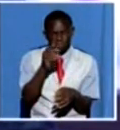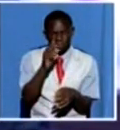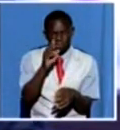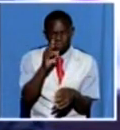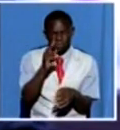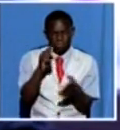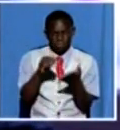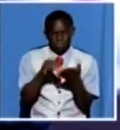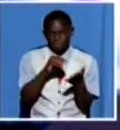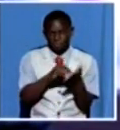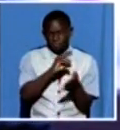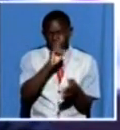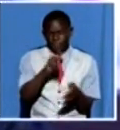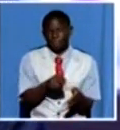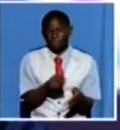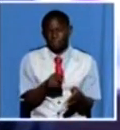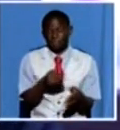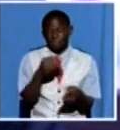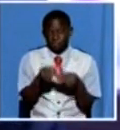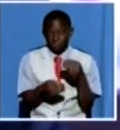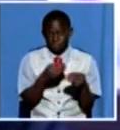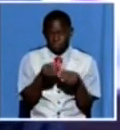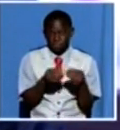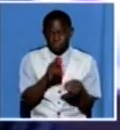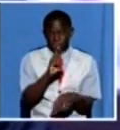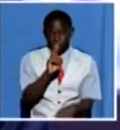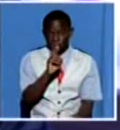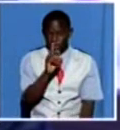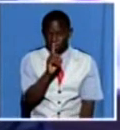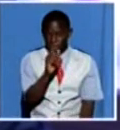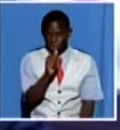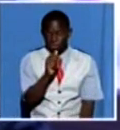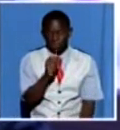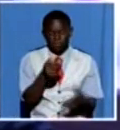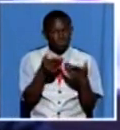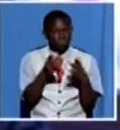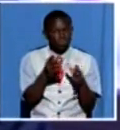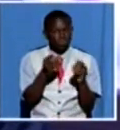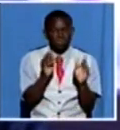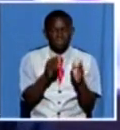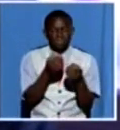That entails road development agents had even a saving of $2.3